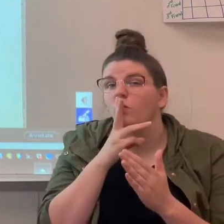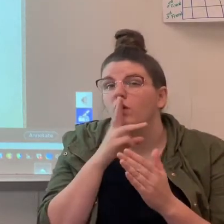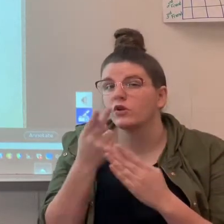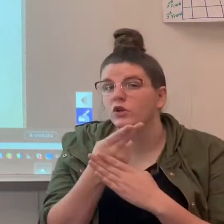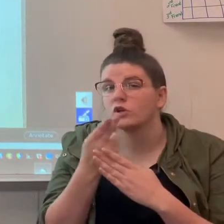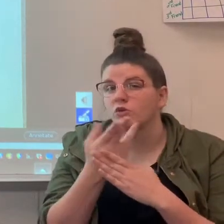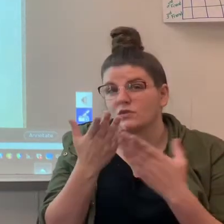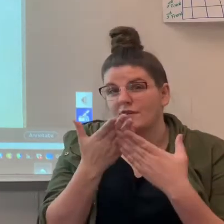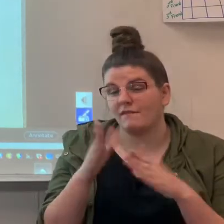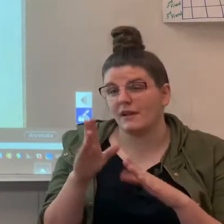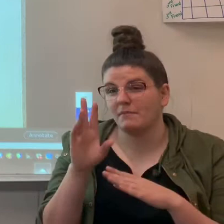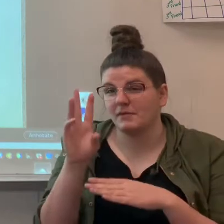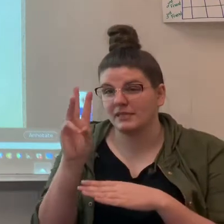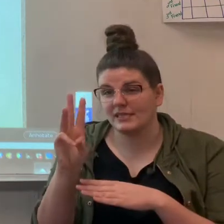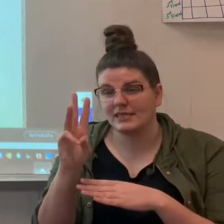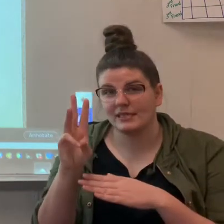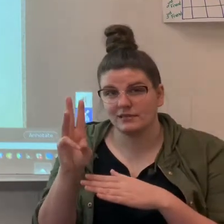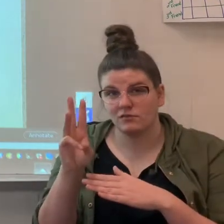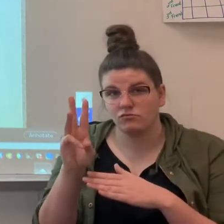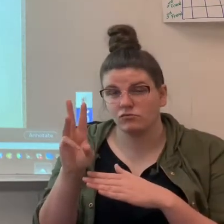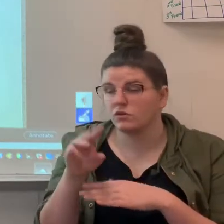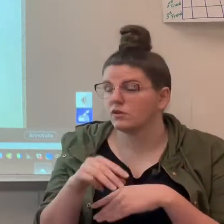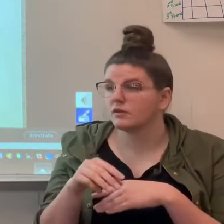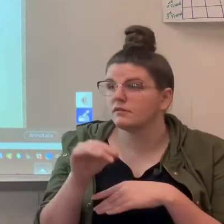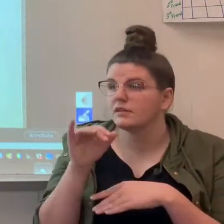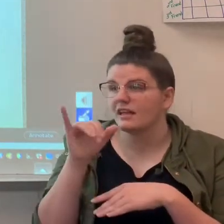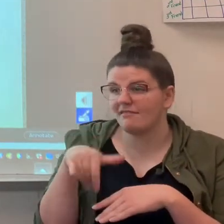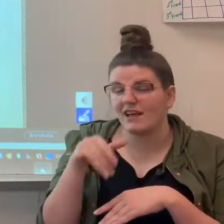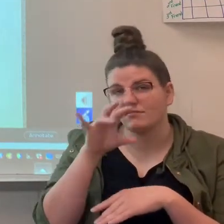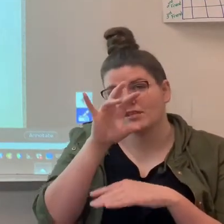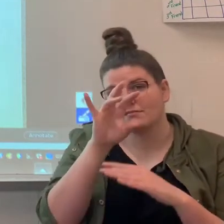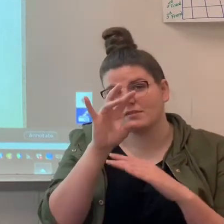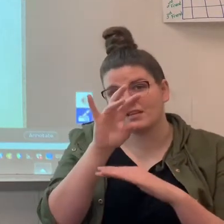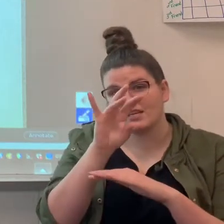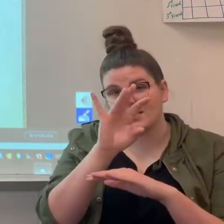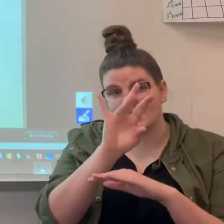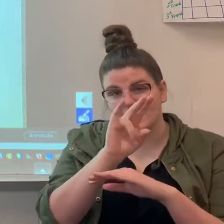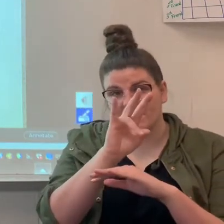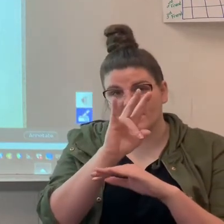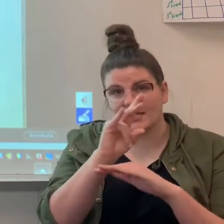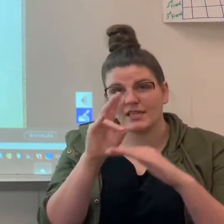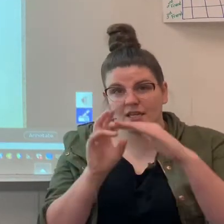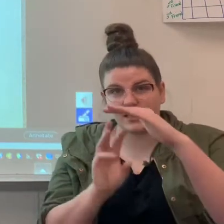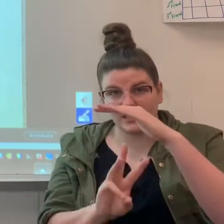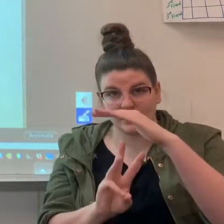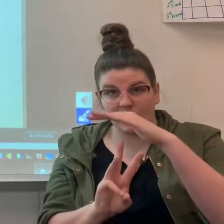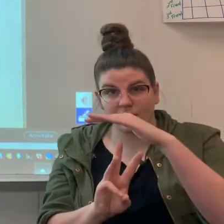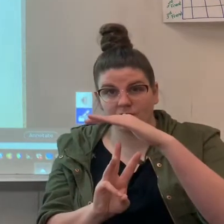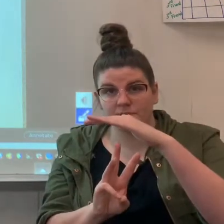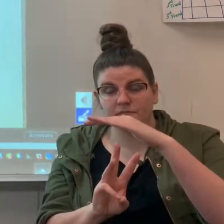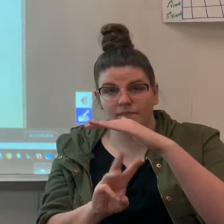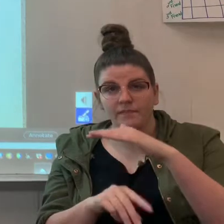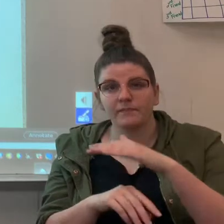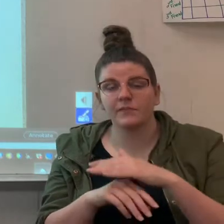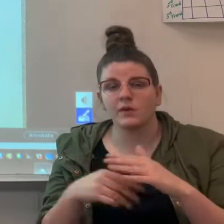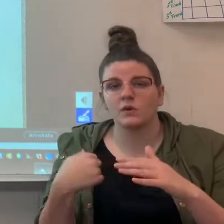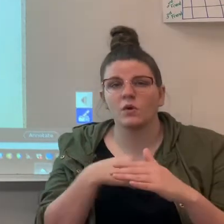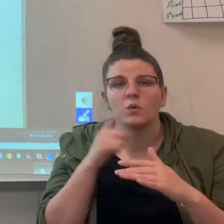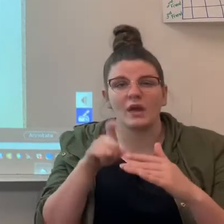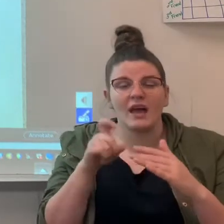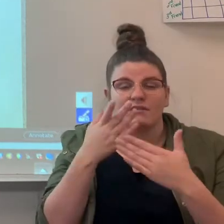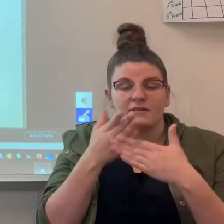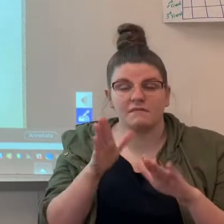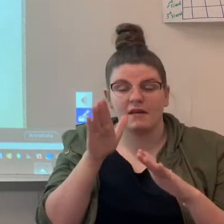6 dogs. So once again, this is where we take 17 divided by 6. We have to house divide to